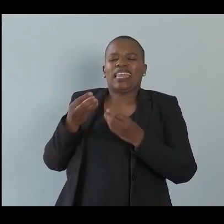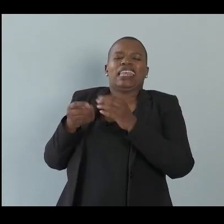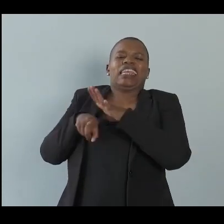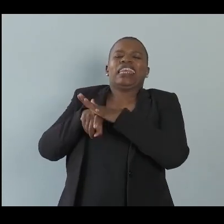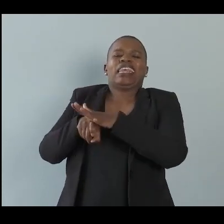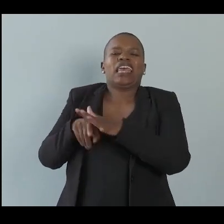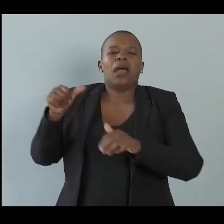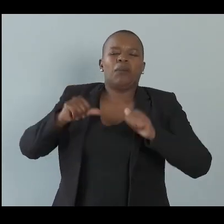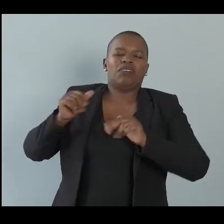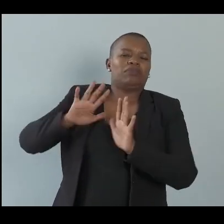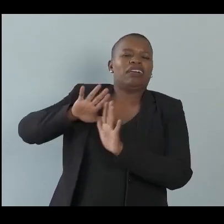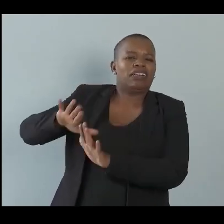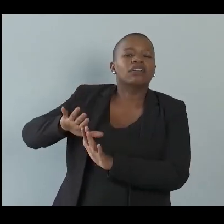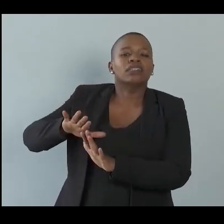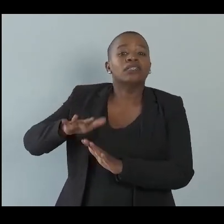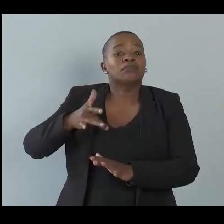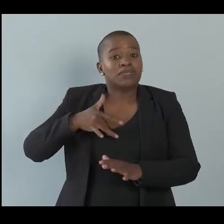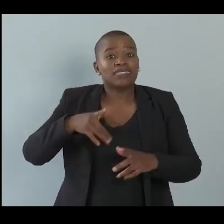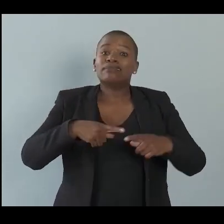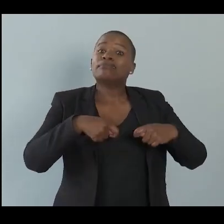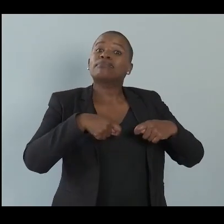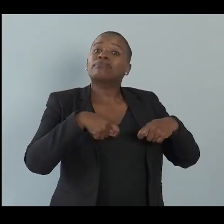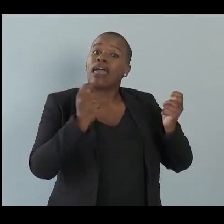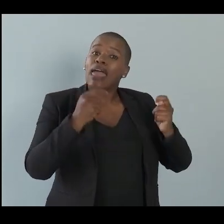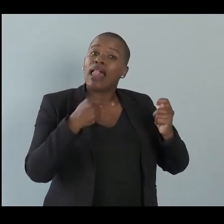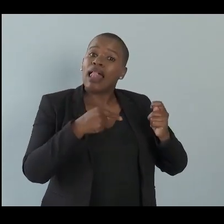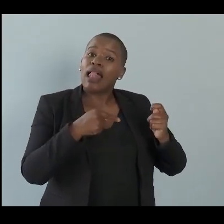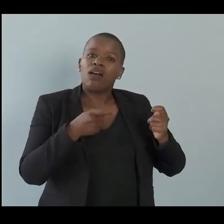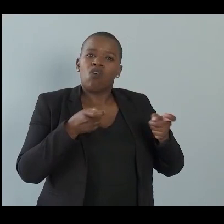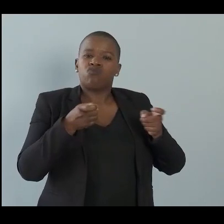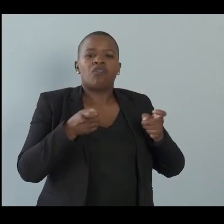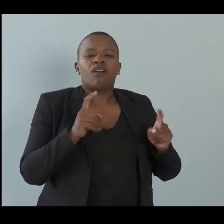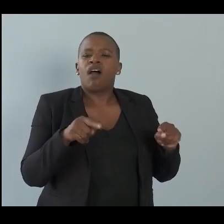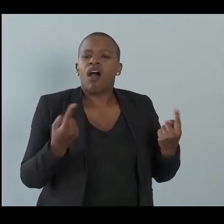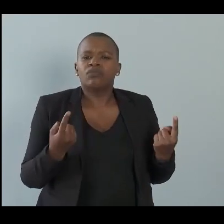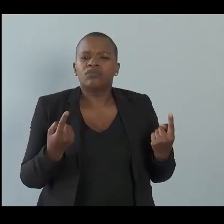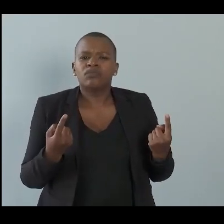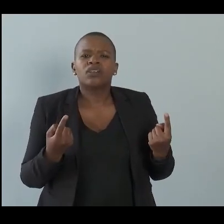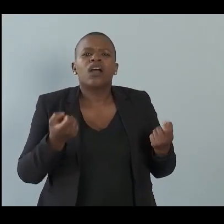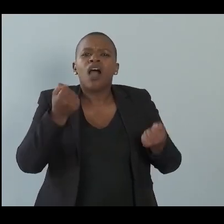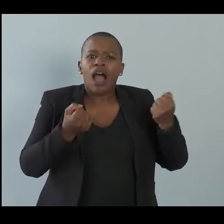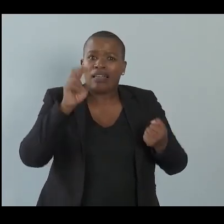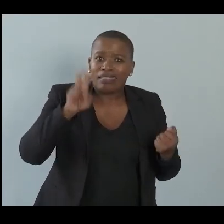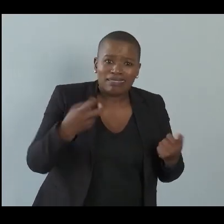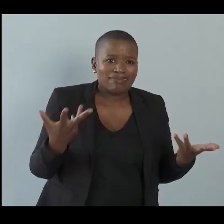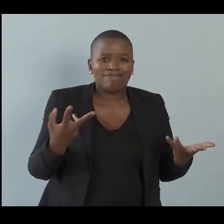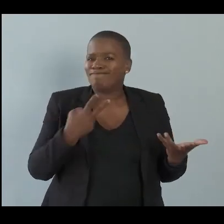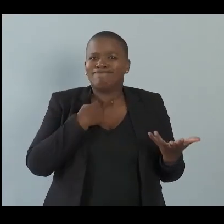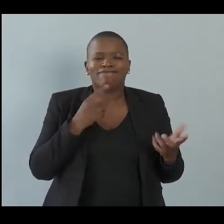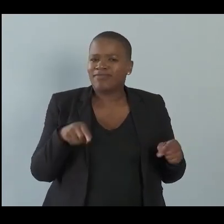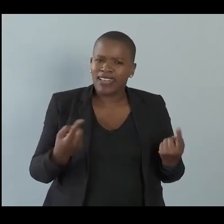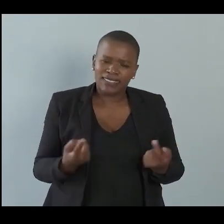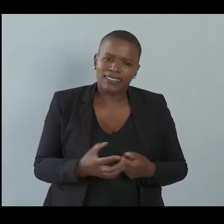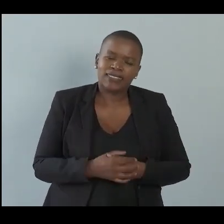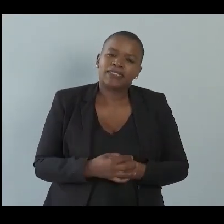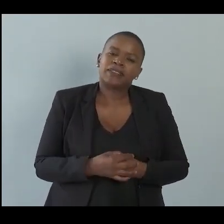Netstar business, and that's under our control. And I think you're probably going to put a very similar answer to Chris Logan from Opportune,